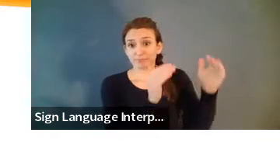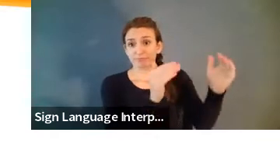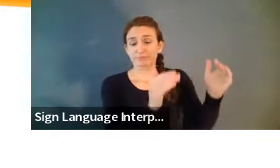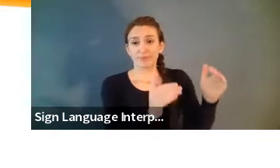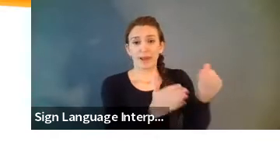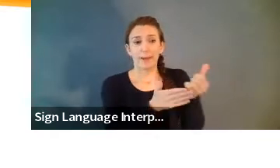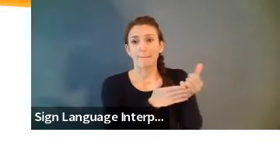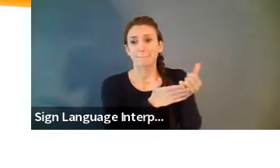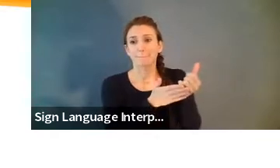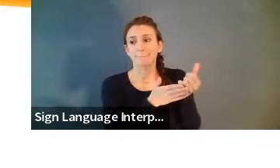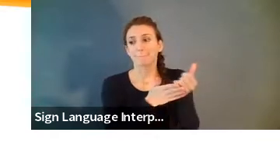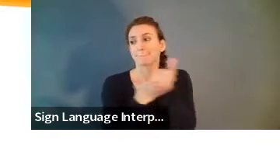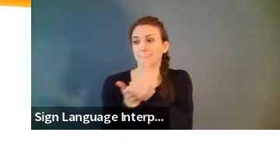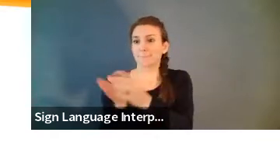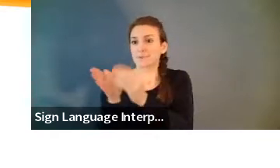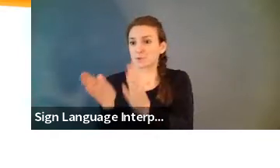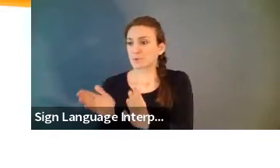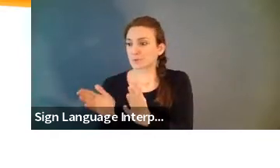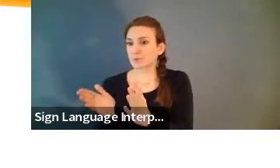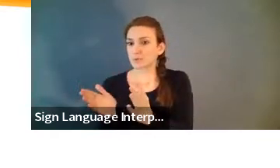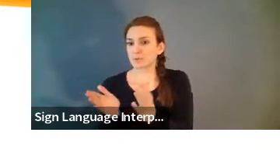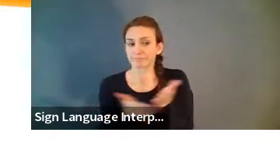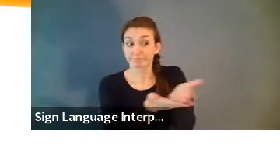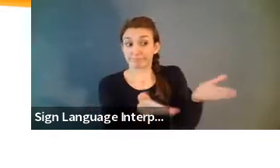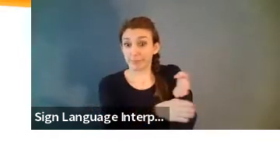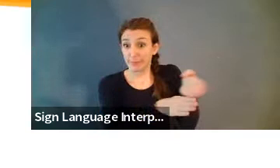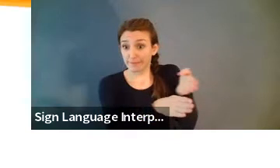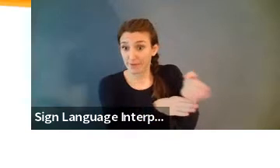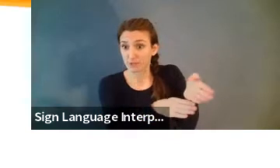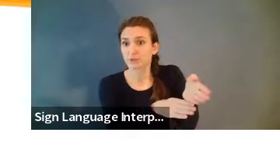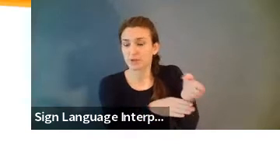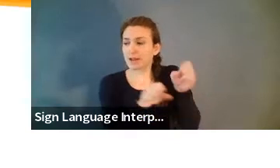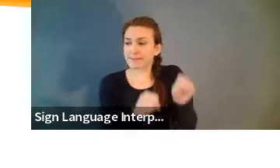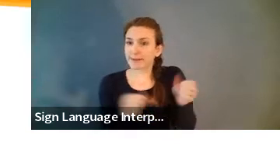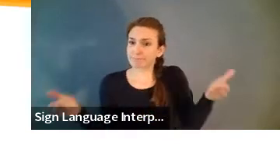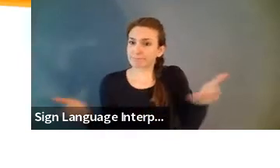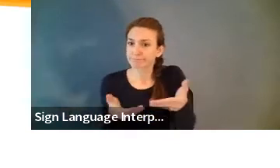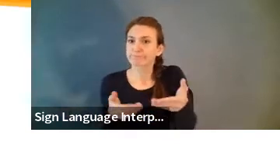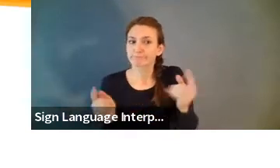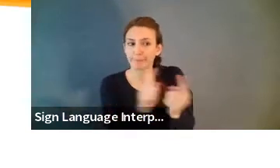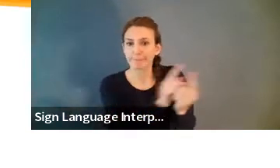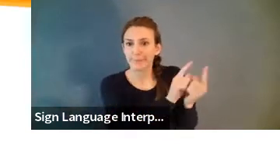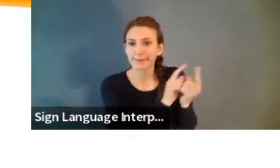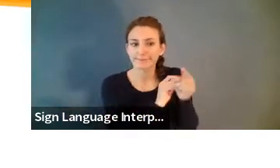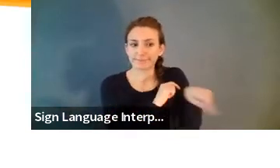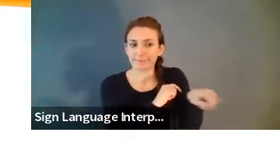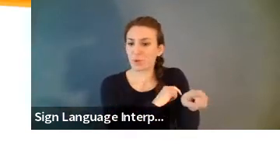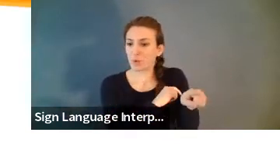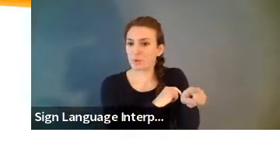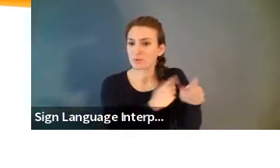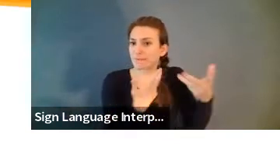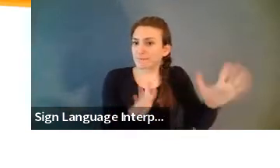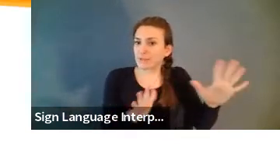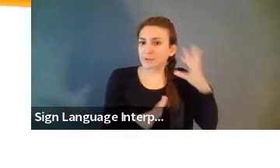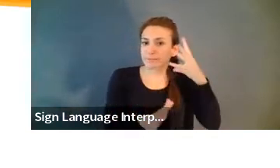expose students to, the professions, the individuals who are currently in the area that they want to